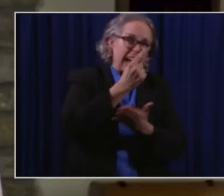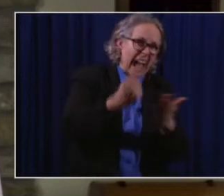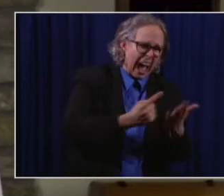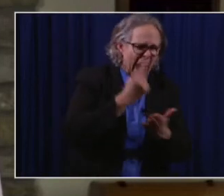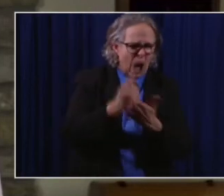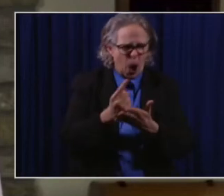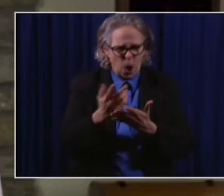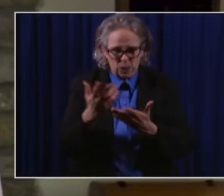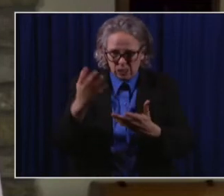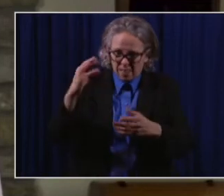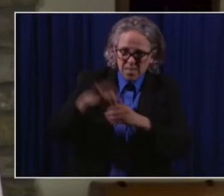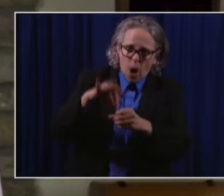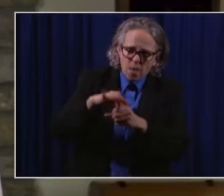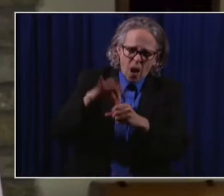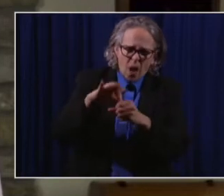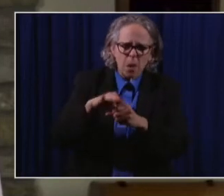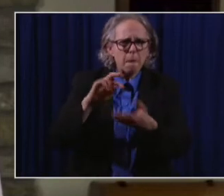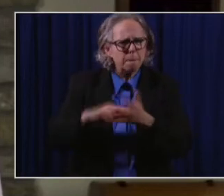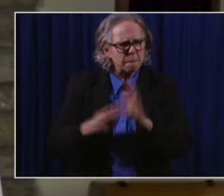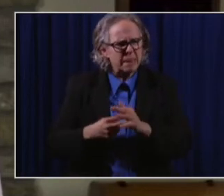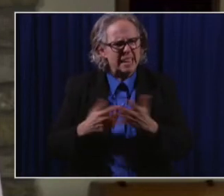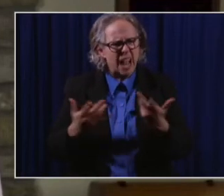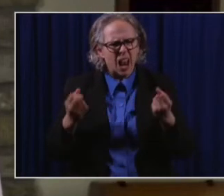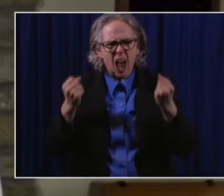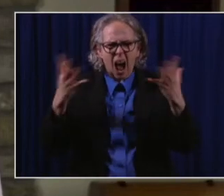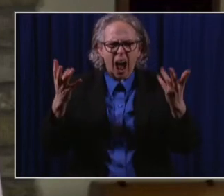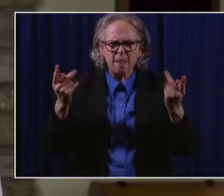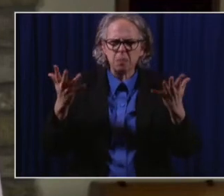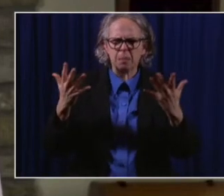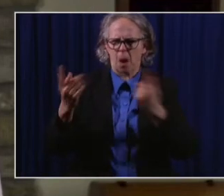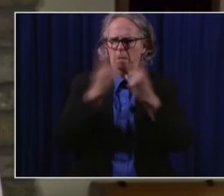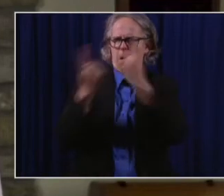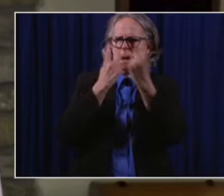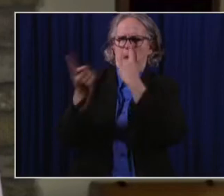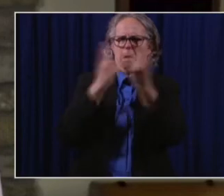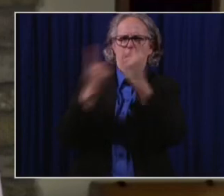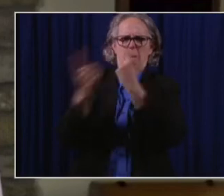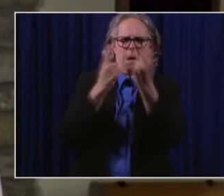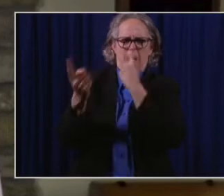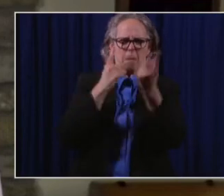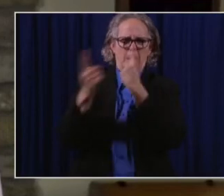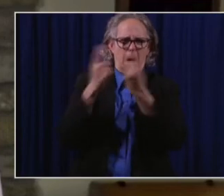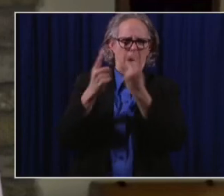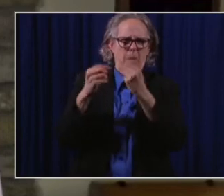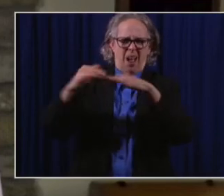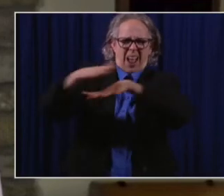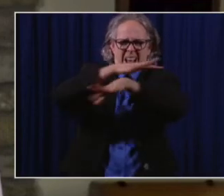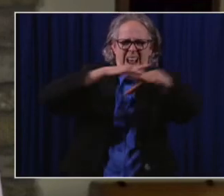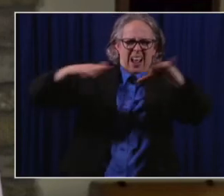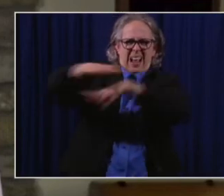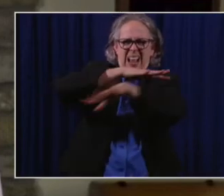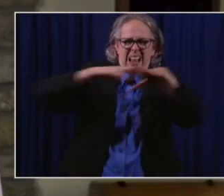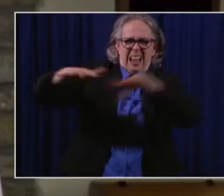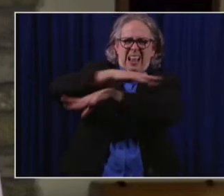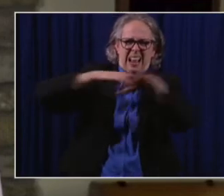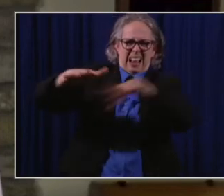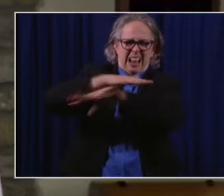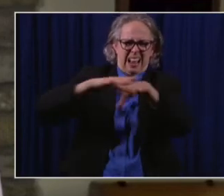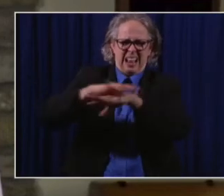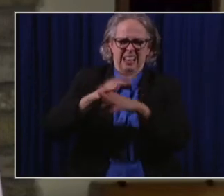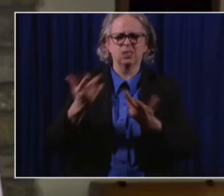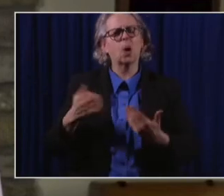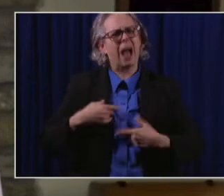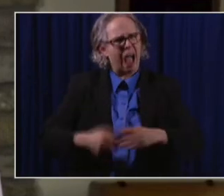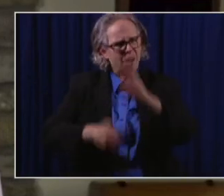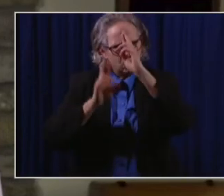to a lot of people, and so it's just not right to walk in there and not have a mask